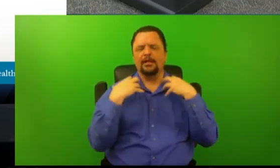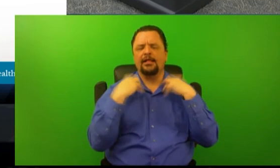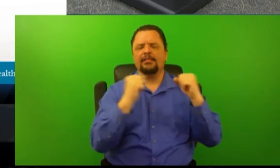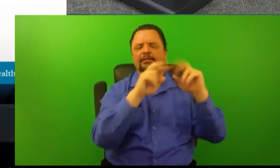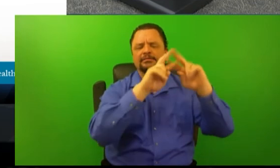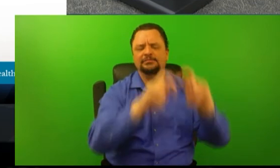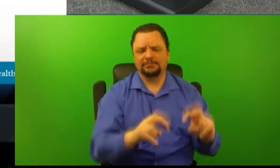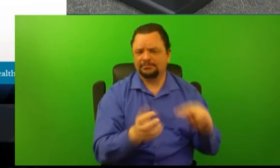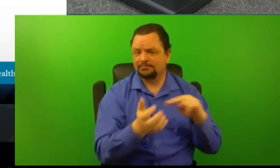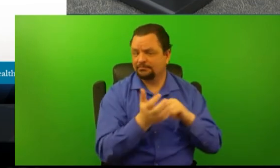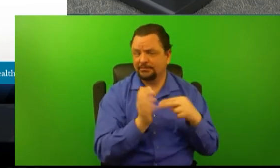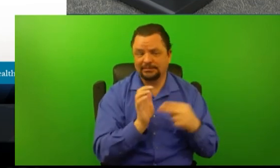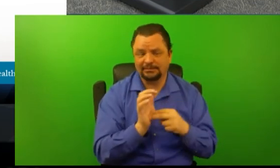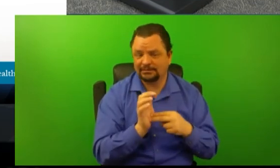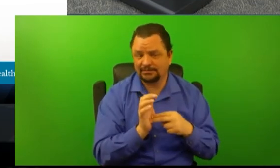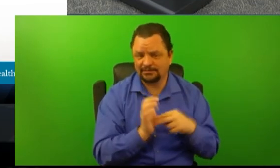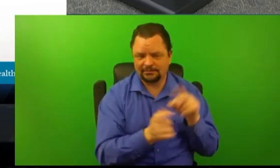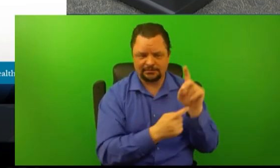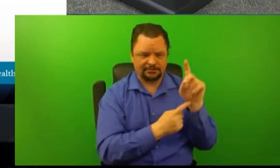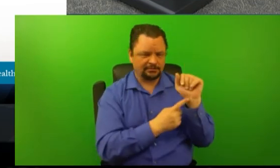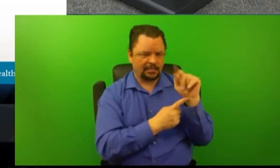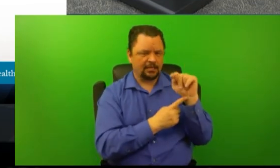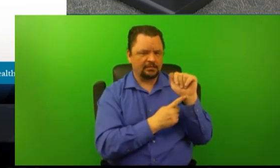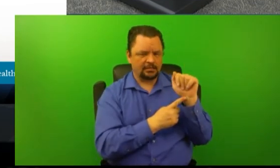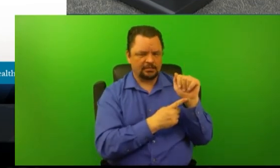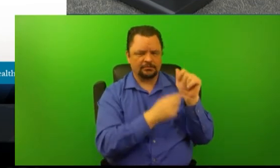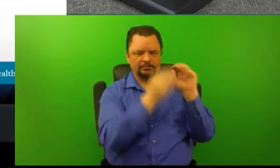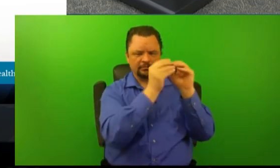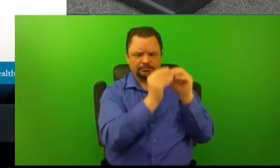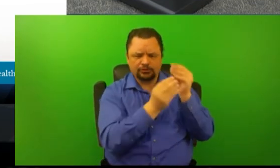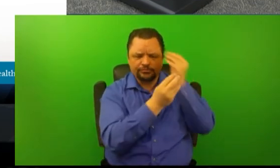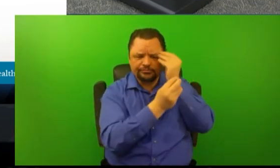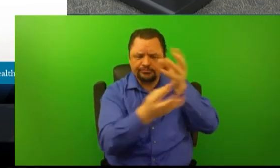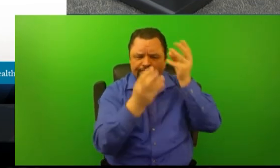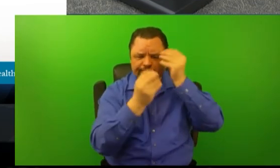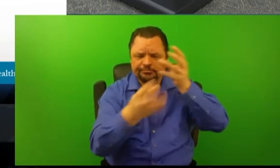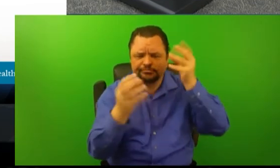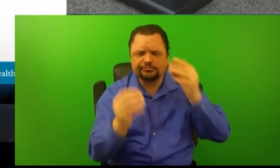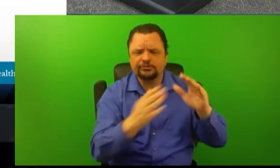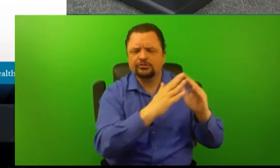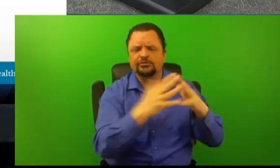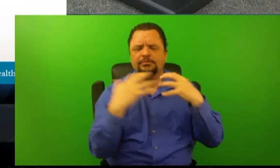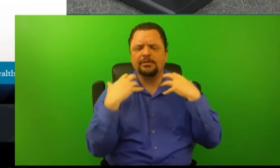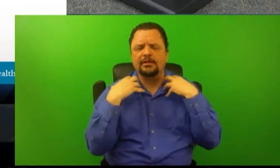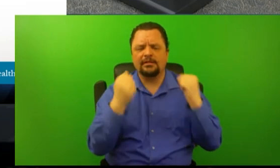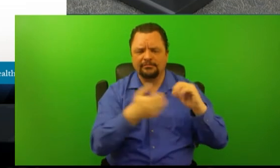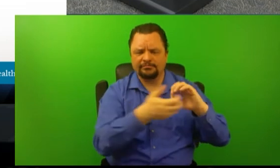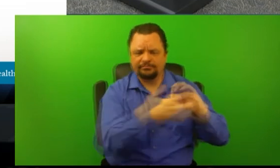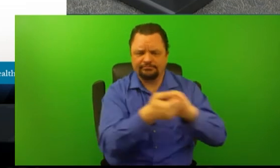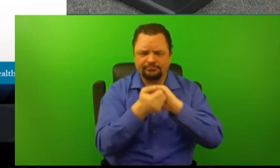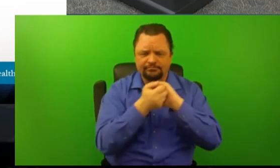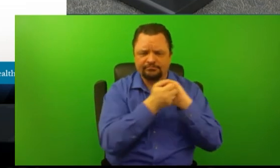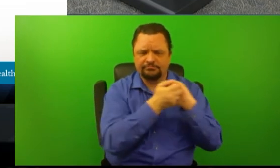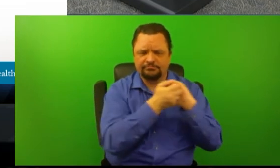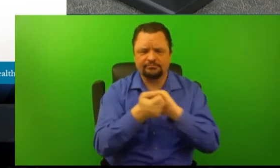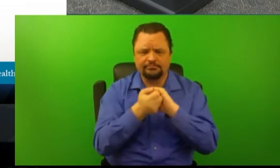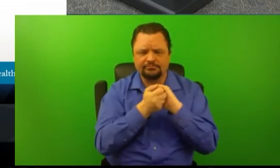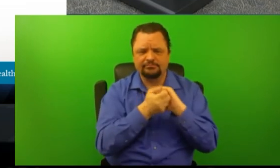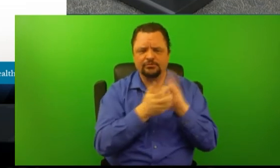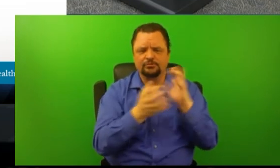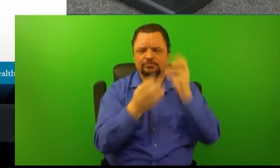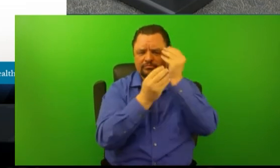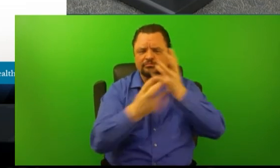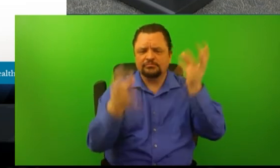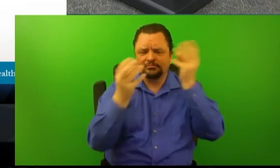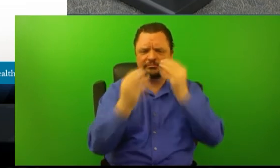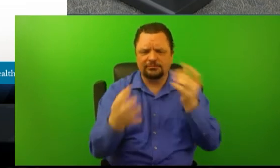to the community through the Healthy Community Collaborative to discuss it, to understand it, contribute to the process. There's a lot of back